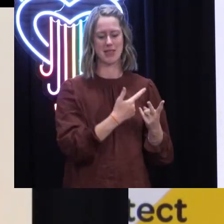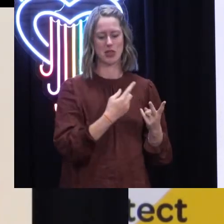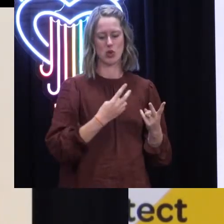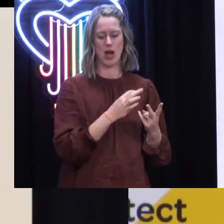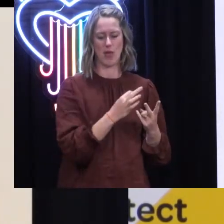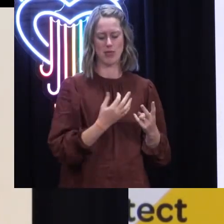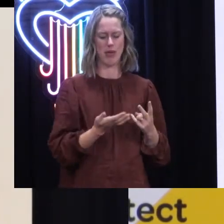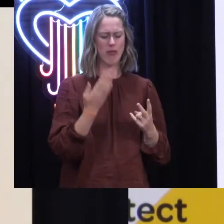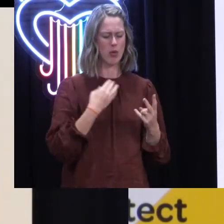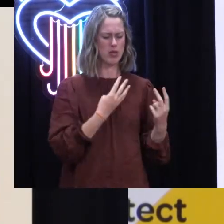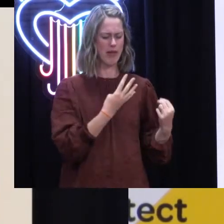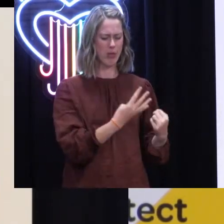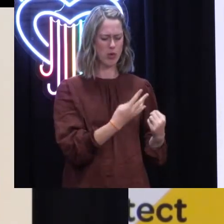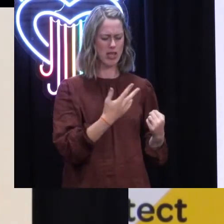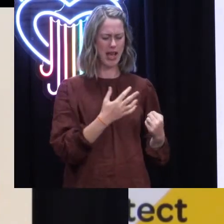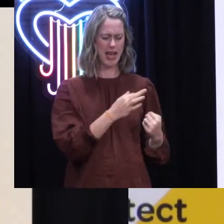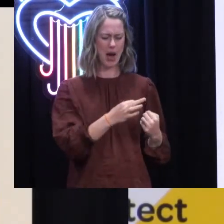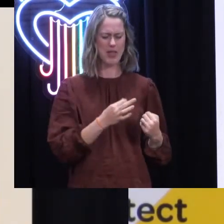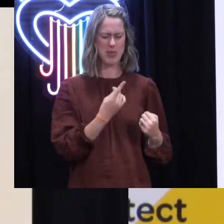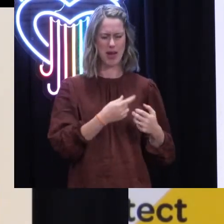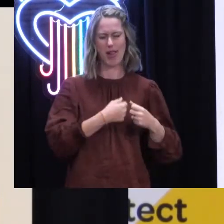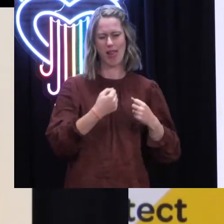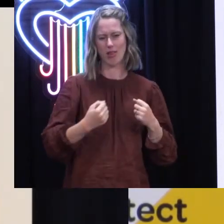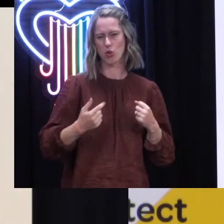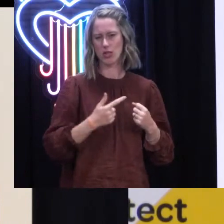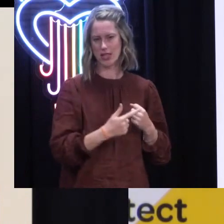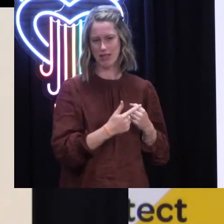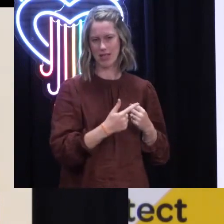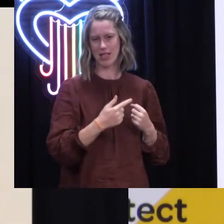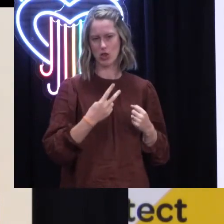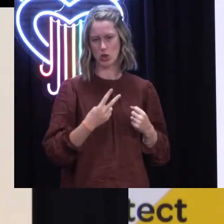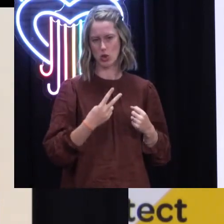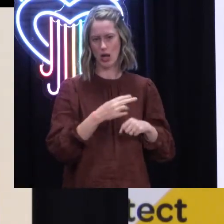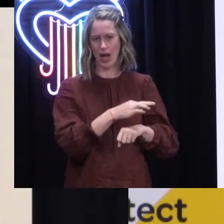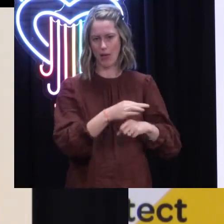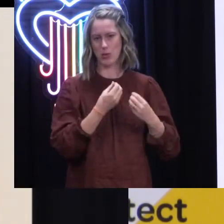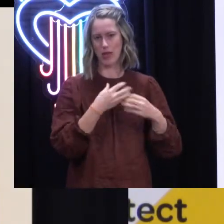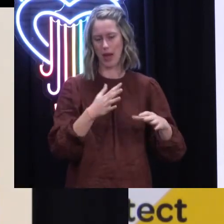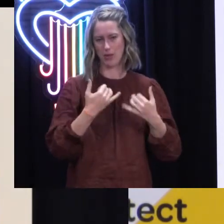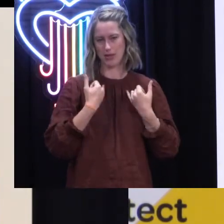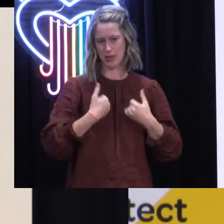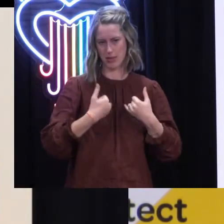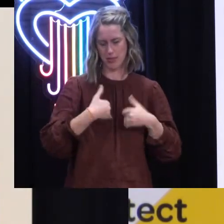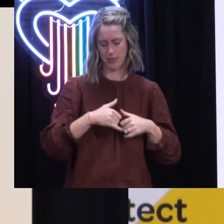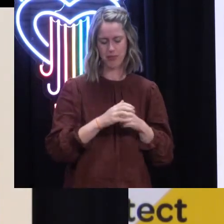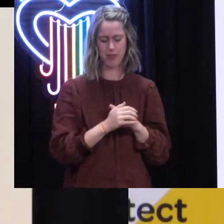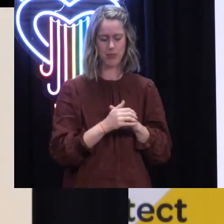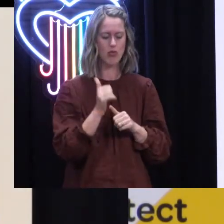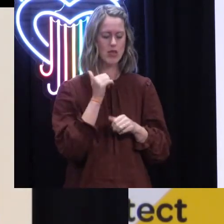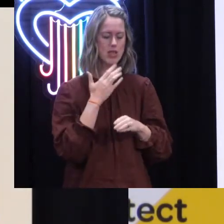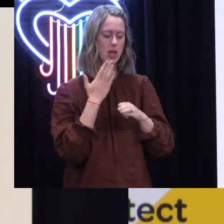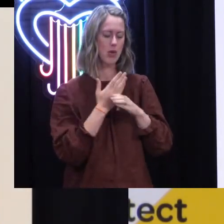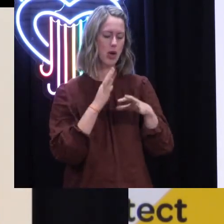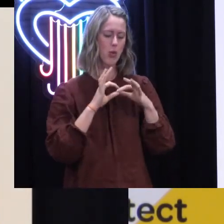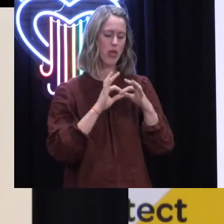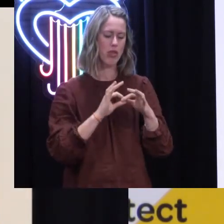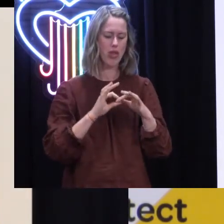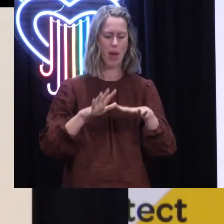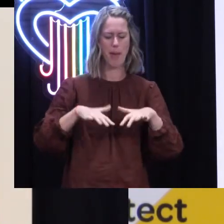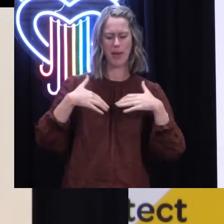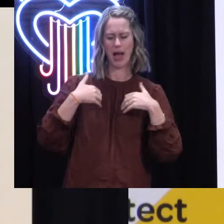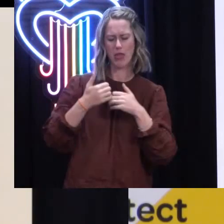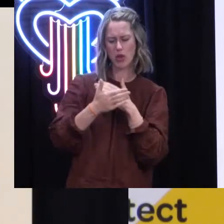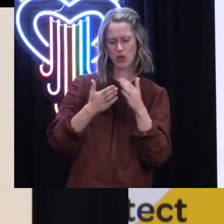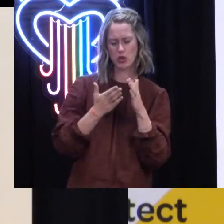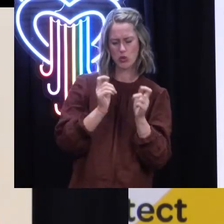it was 48 hours. We extended that out to 72 hours symptom-free. More recently, we've worked with the public health units across the country to